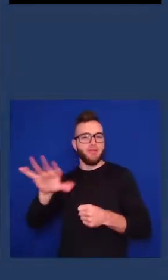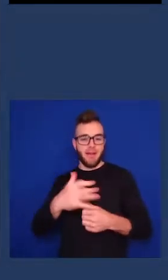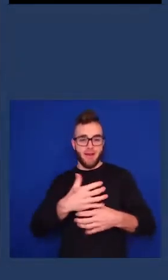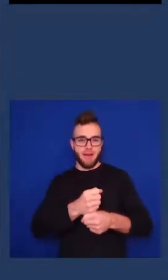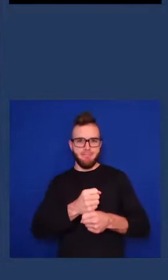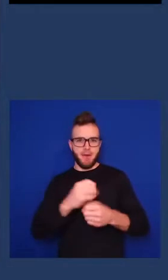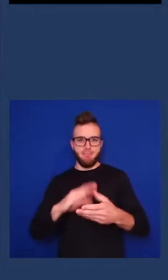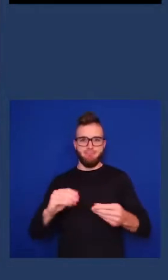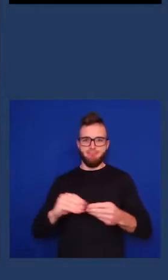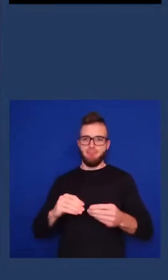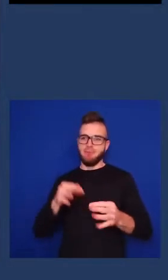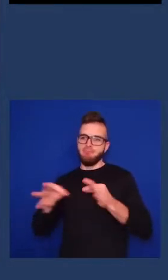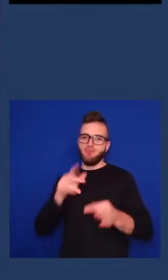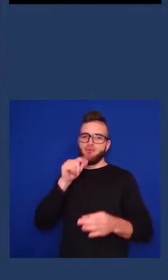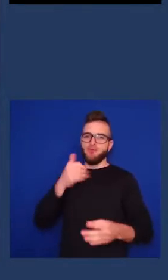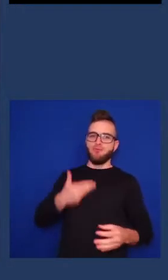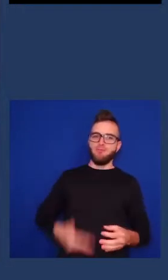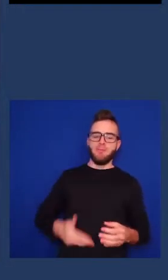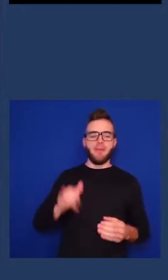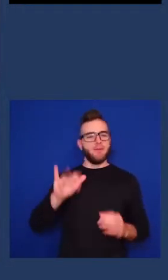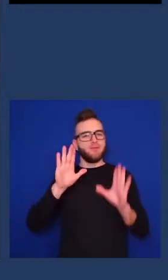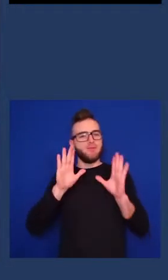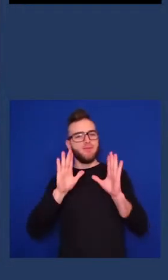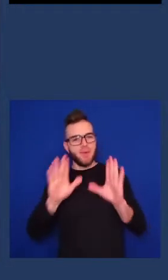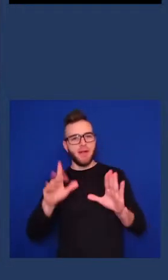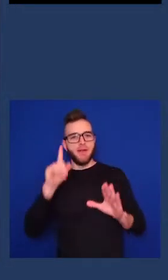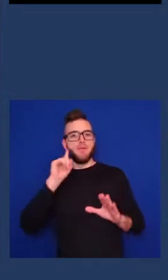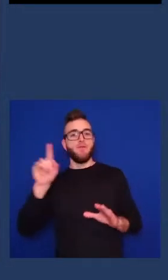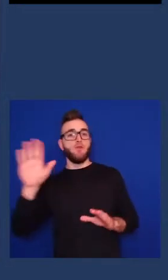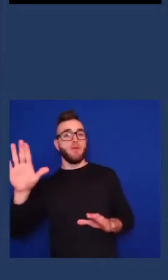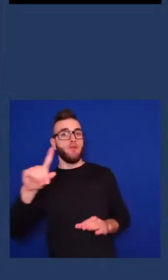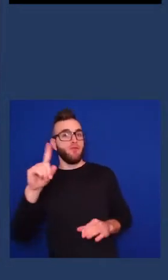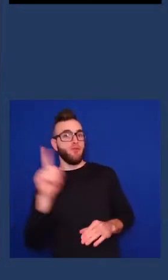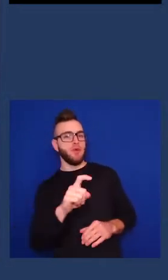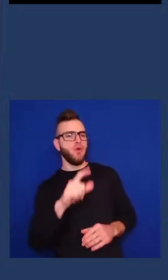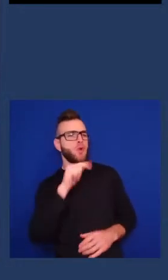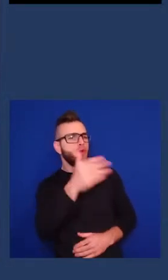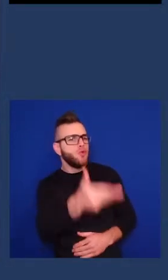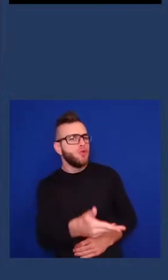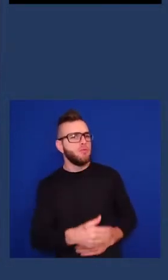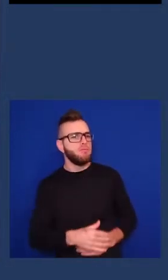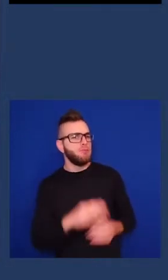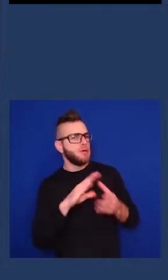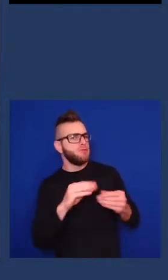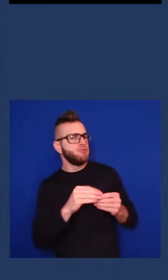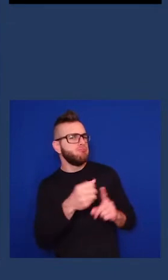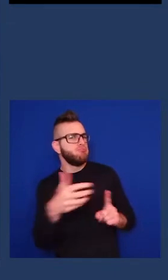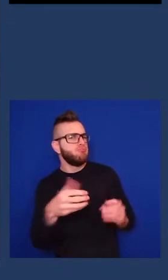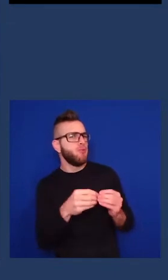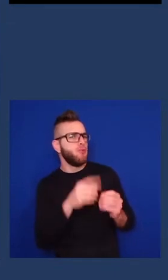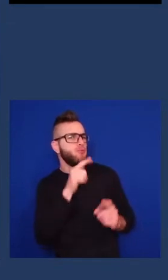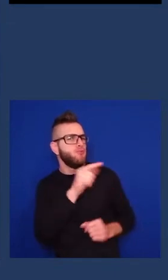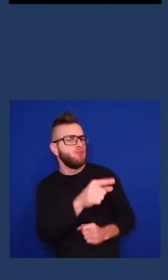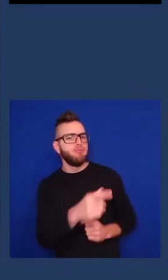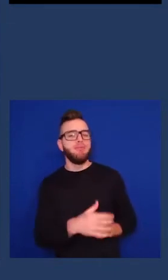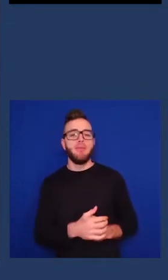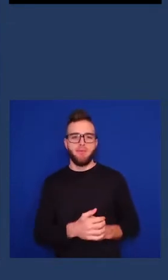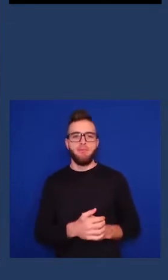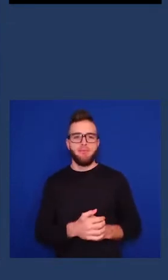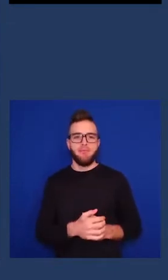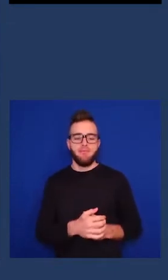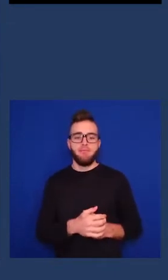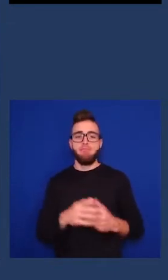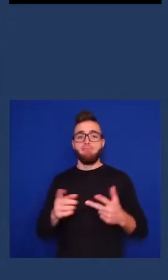go-to for those types of questions like, who are you? Or tell me a little bit more about yourself. Another tip is to know what's on